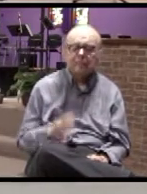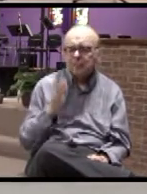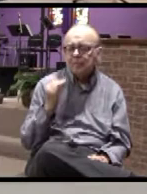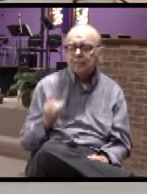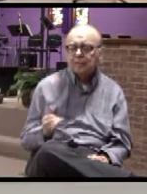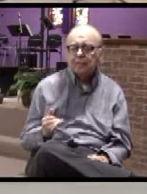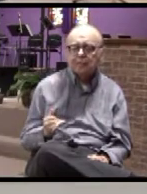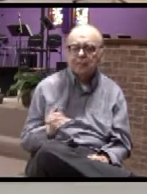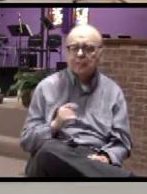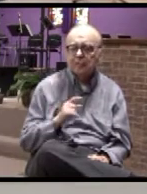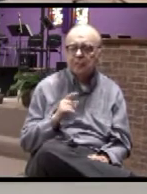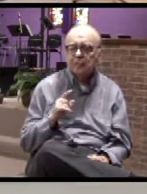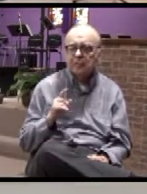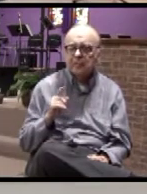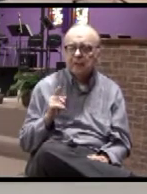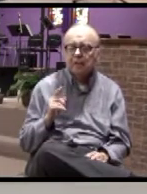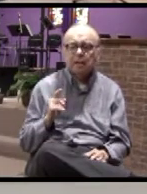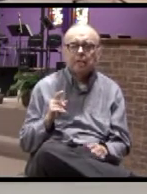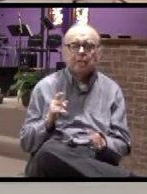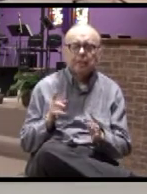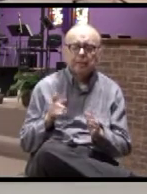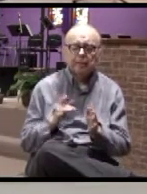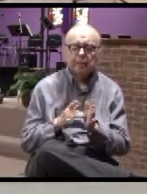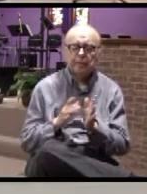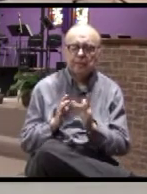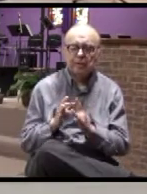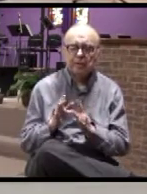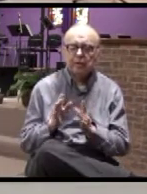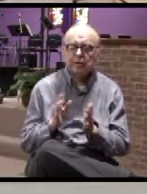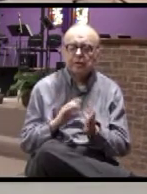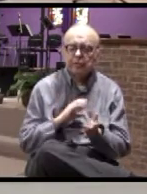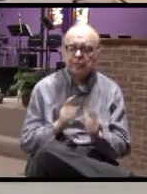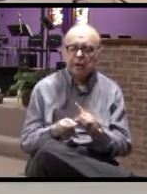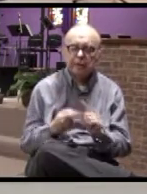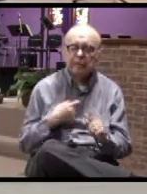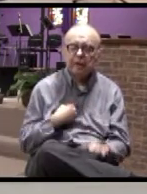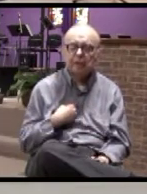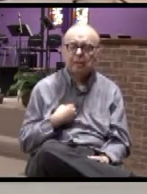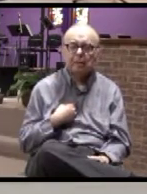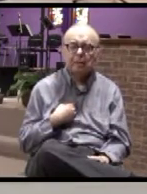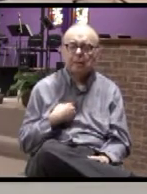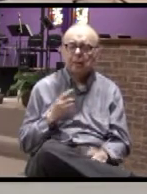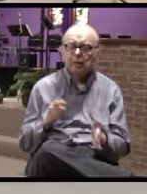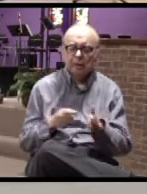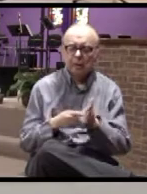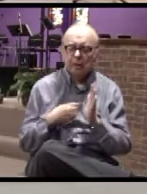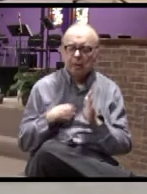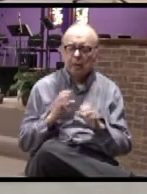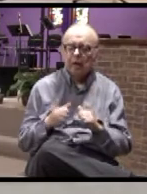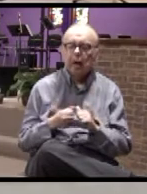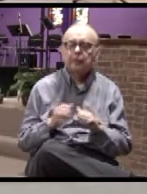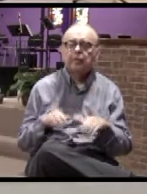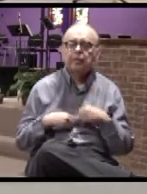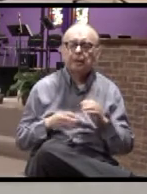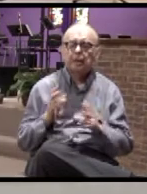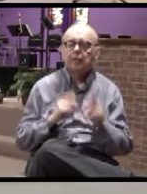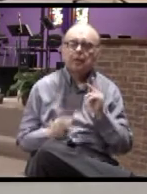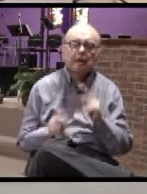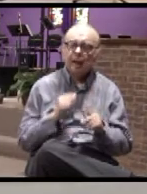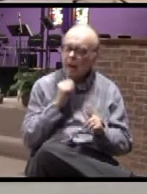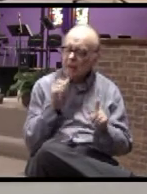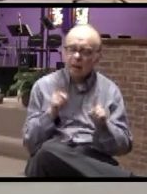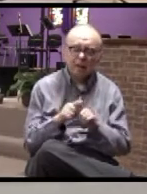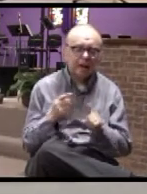Because he's changed. He's changed me. And he's showed me how to accept people that aren't like